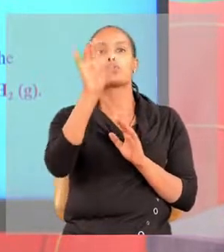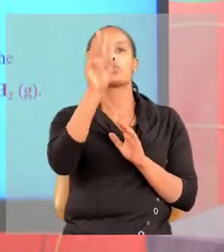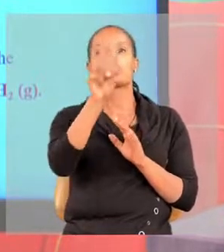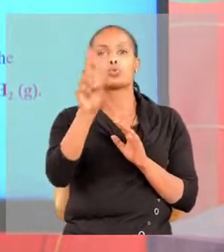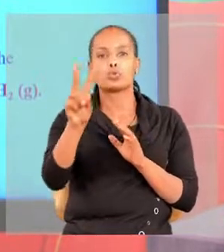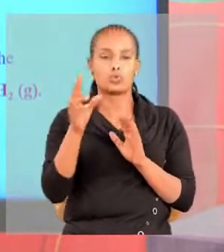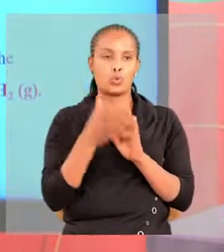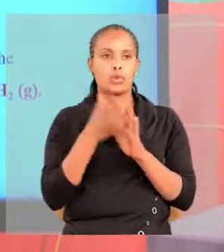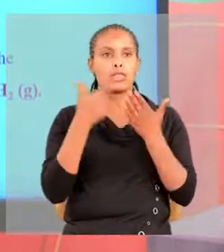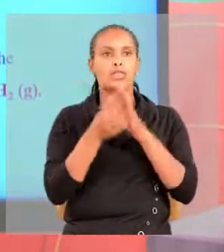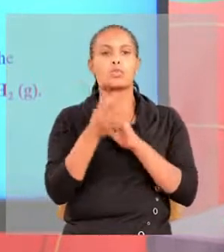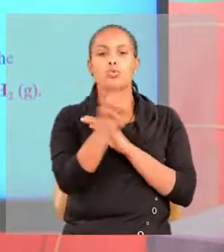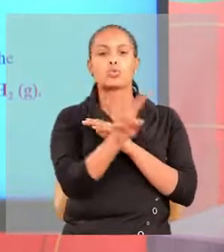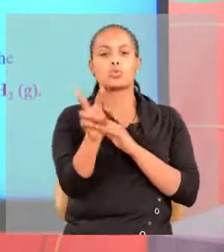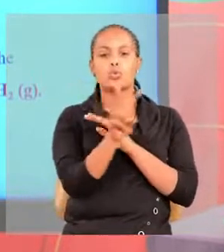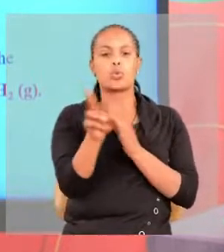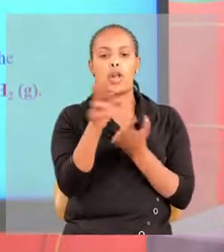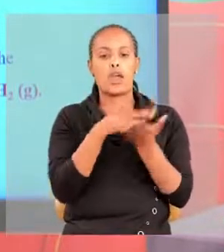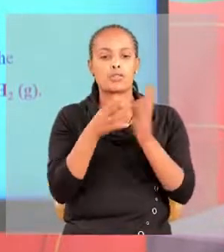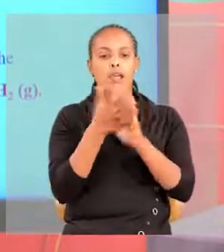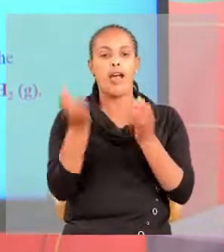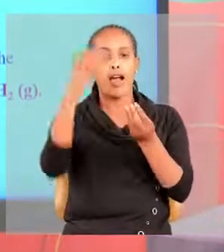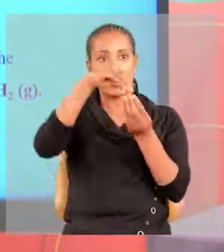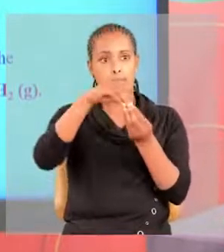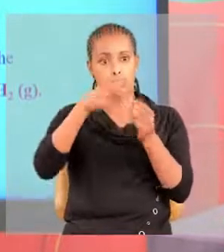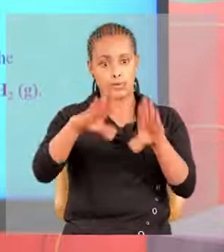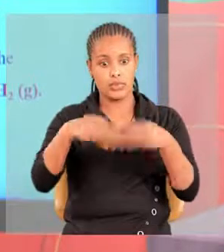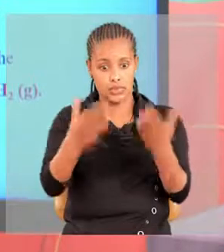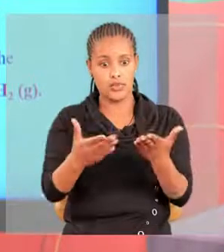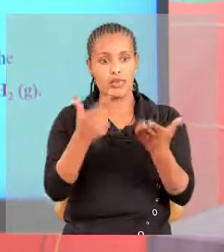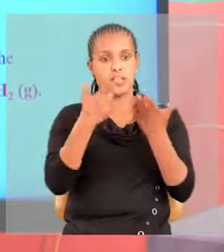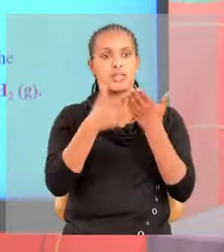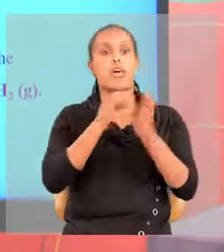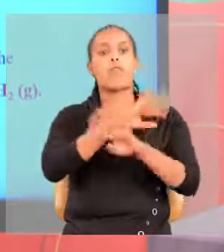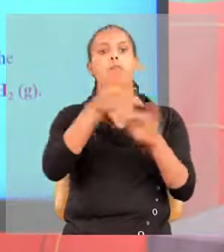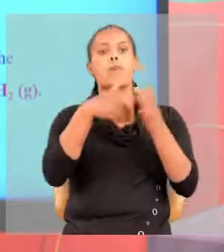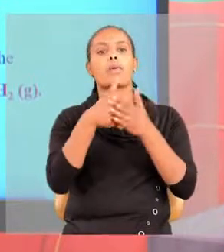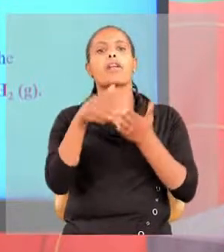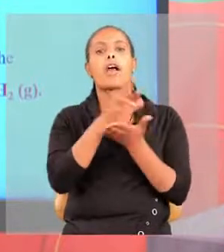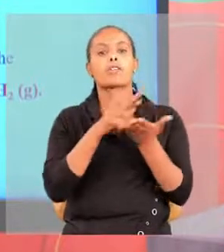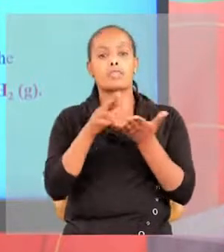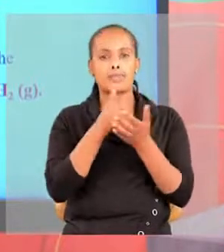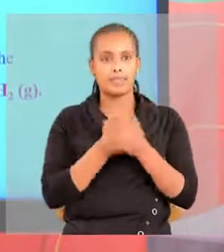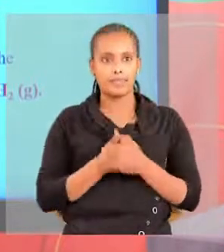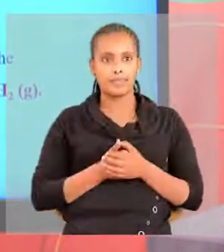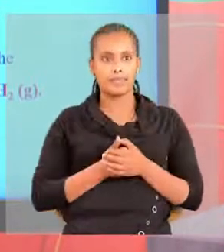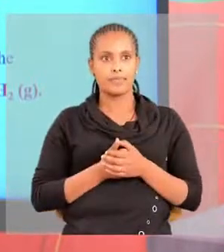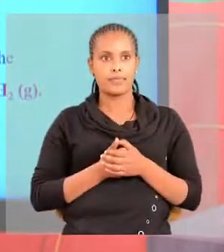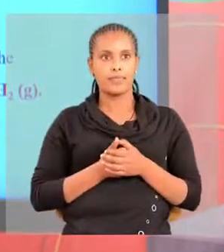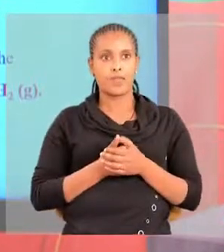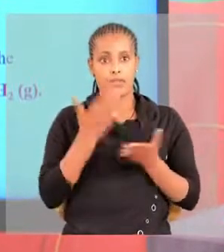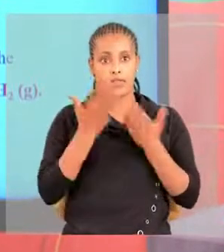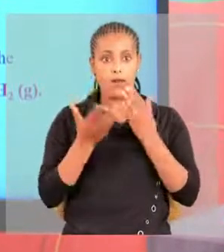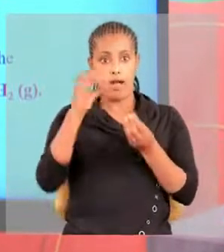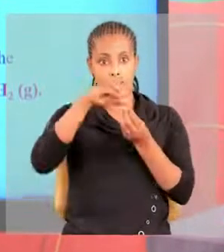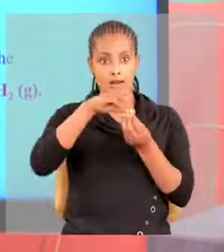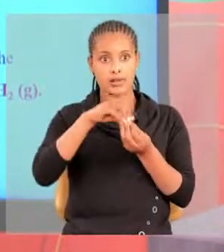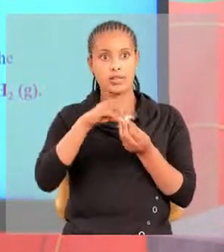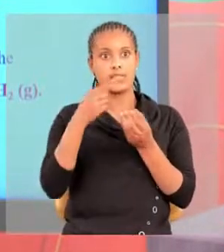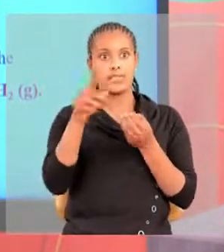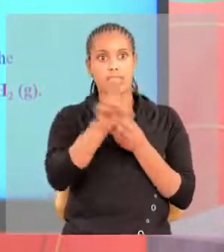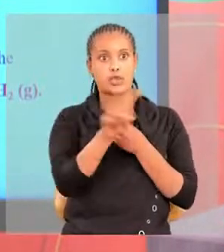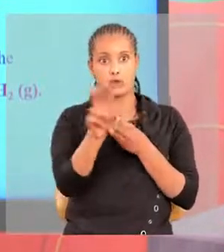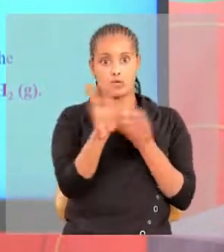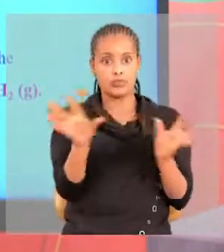these two reactions add up to give this overall reaction. If you add these